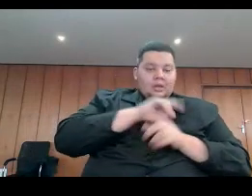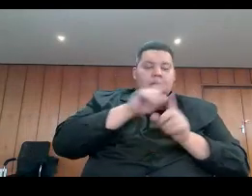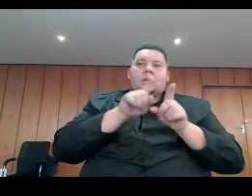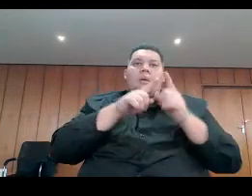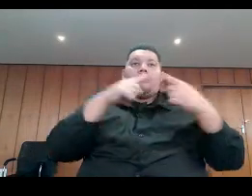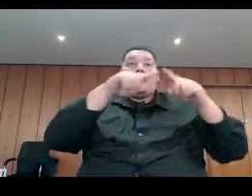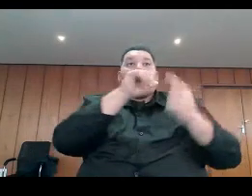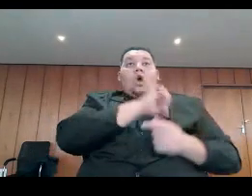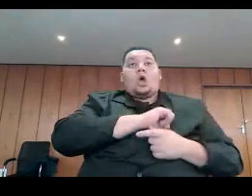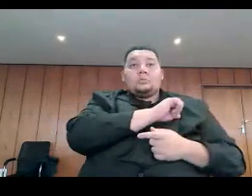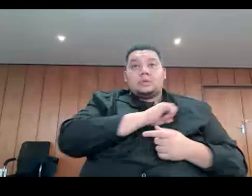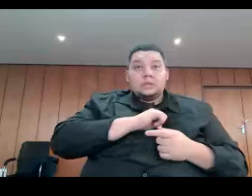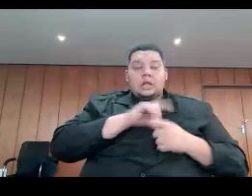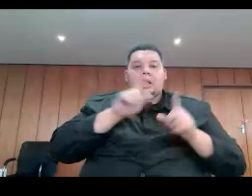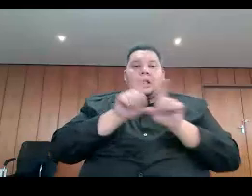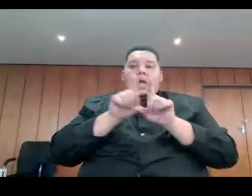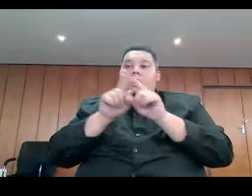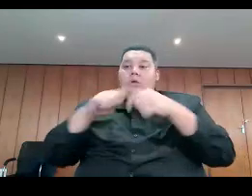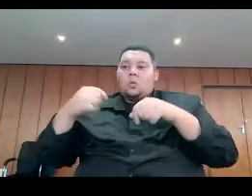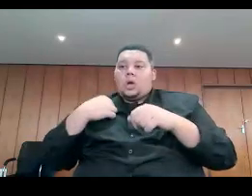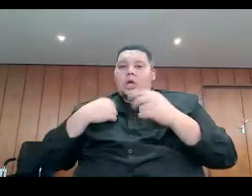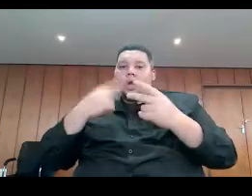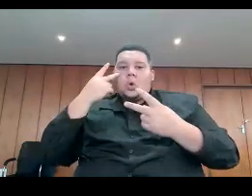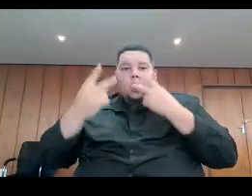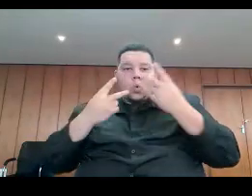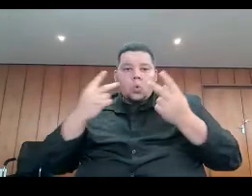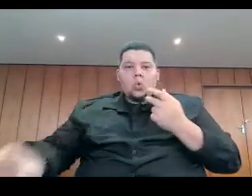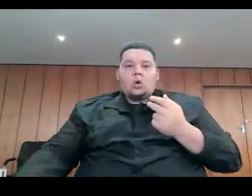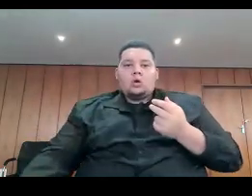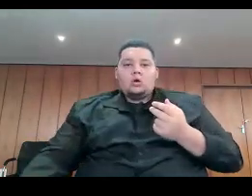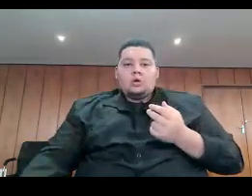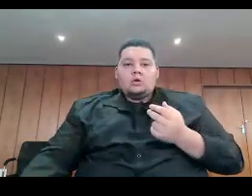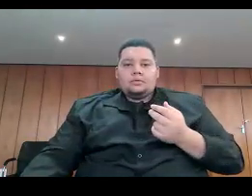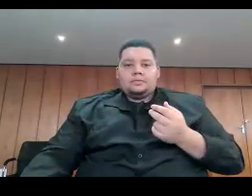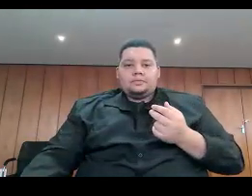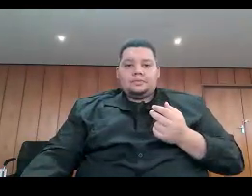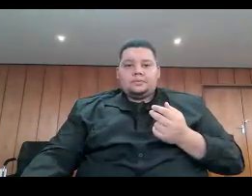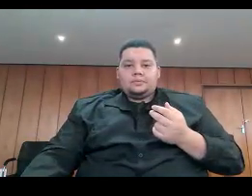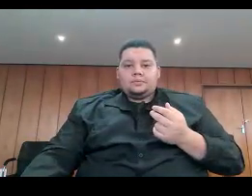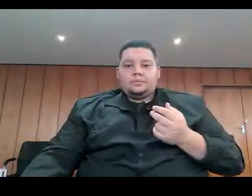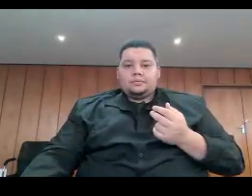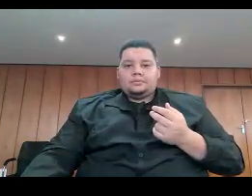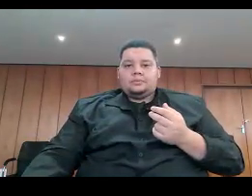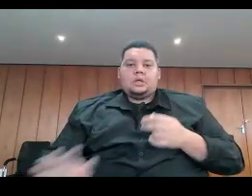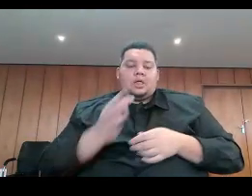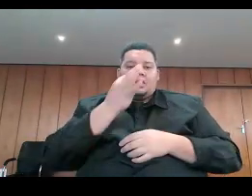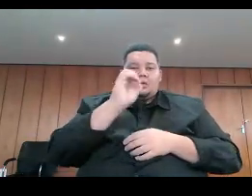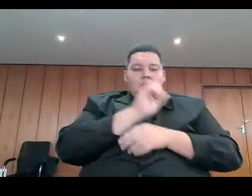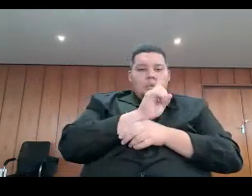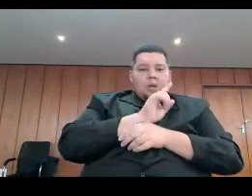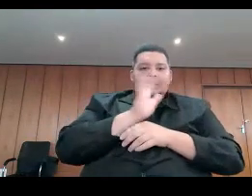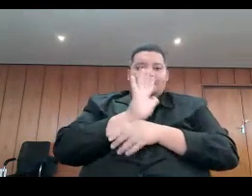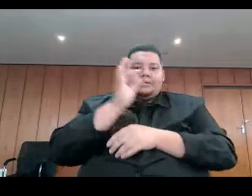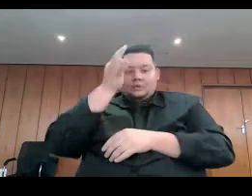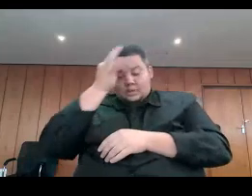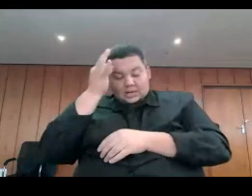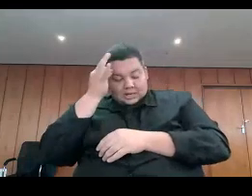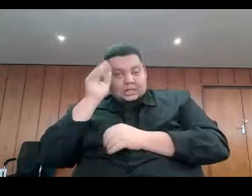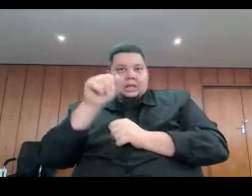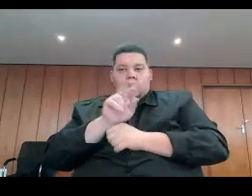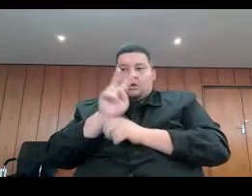and the therapists there look at them for half an hour, 15 minutes, and come up with a diagnosis that is totally different from what the